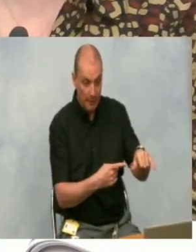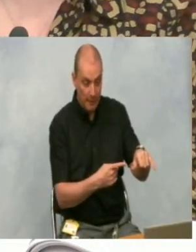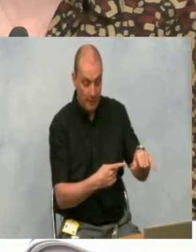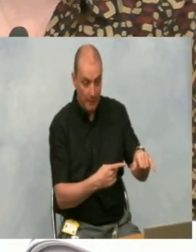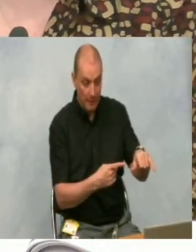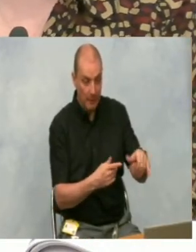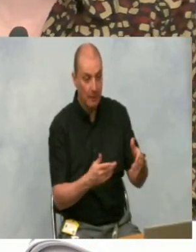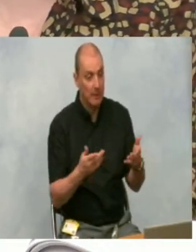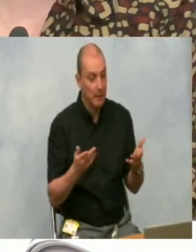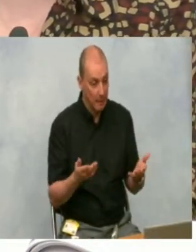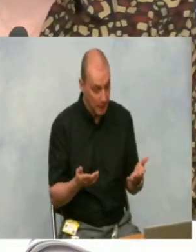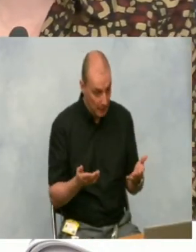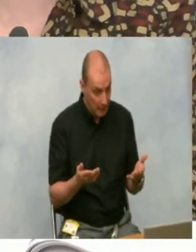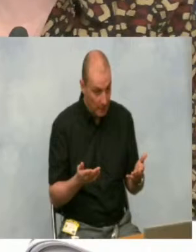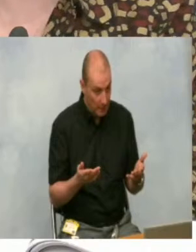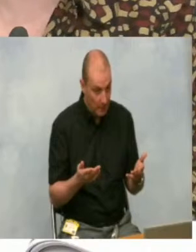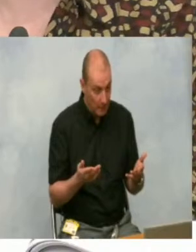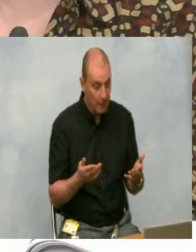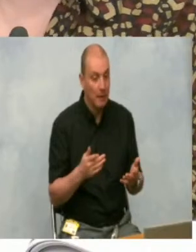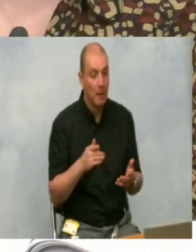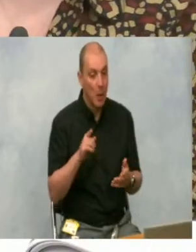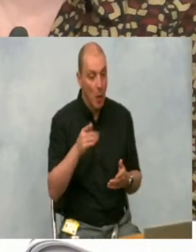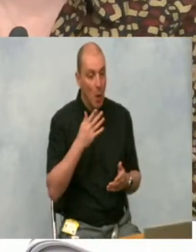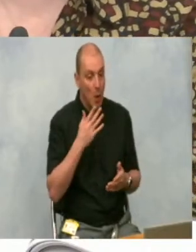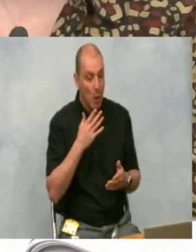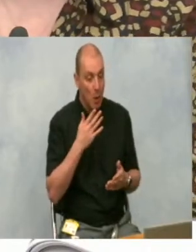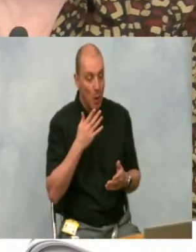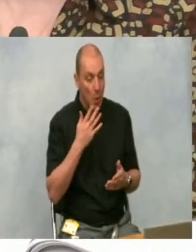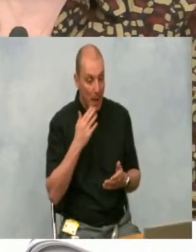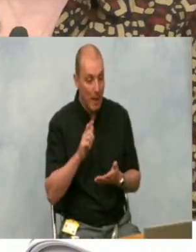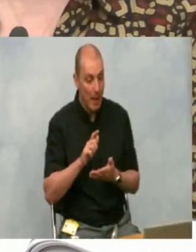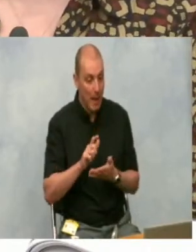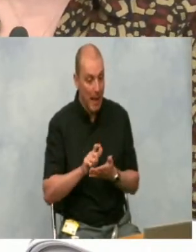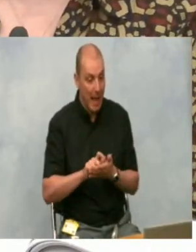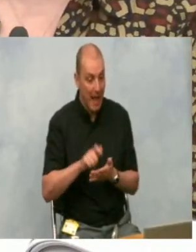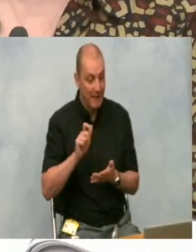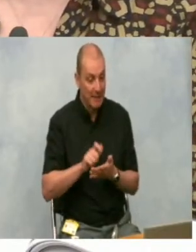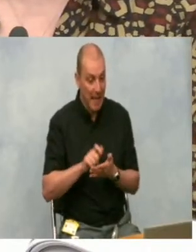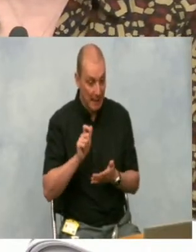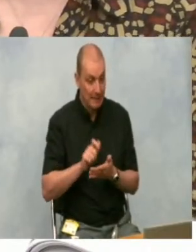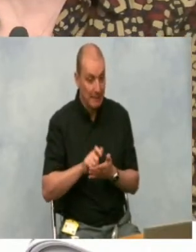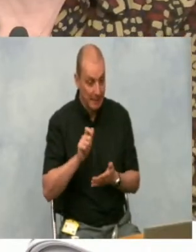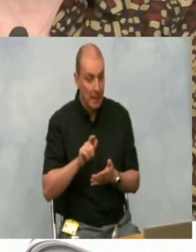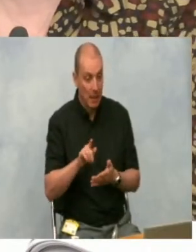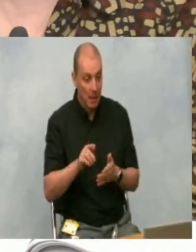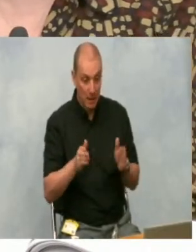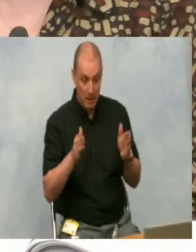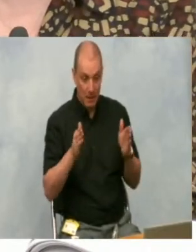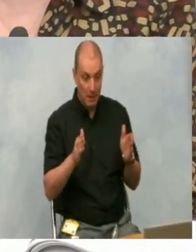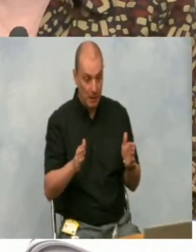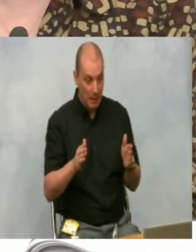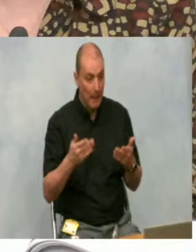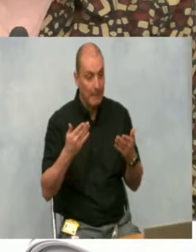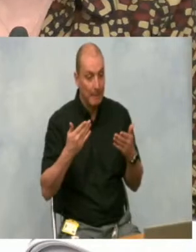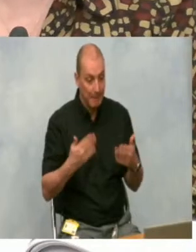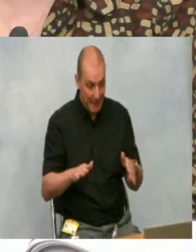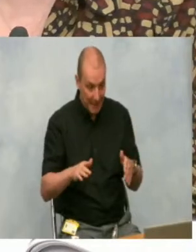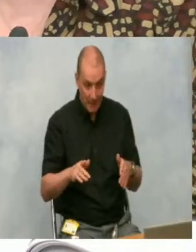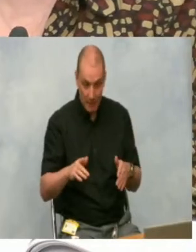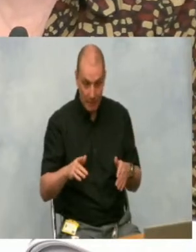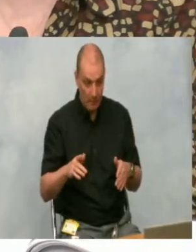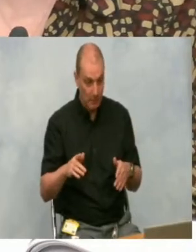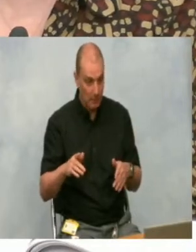those that looked at it during the active marketing part. And we had lots of different companies that